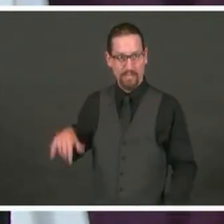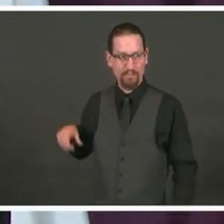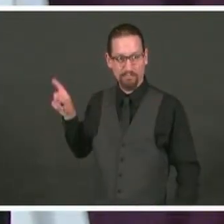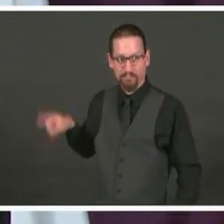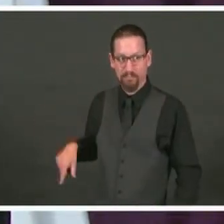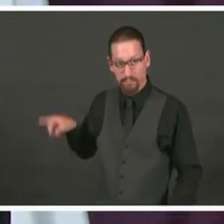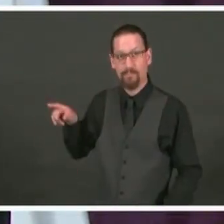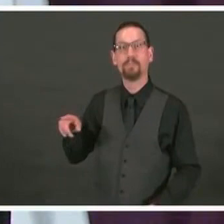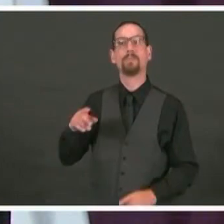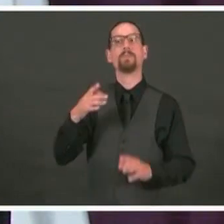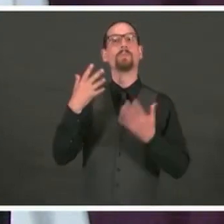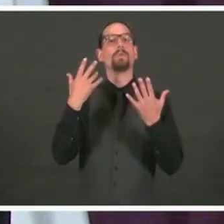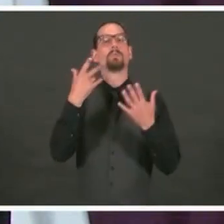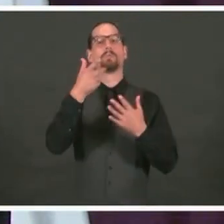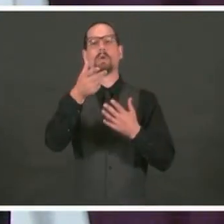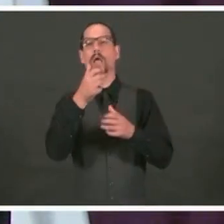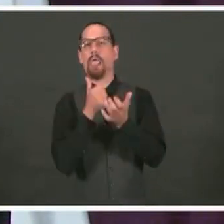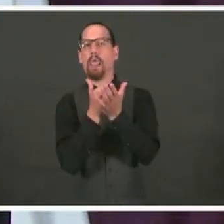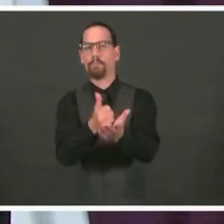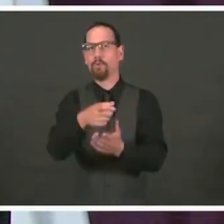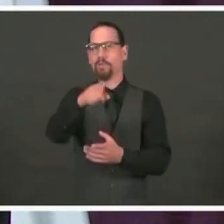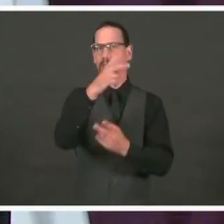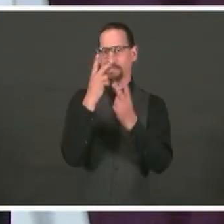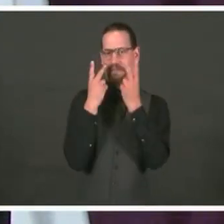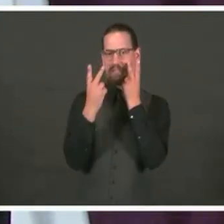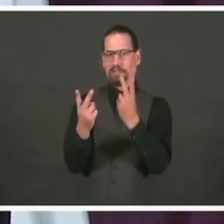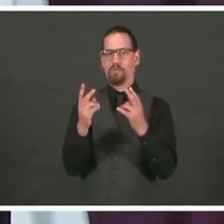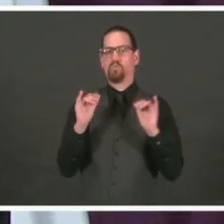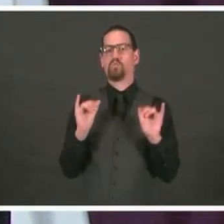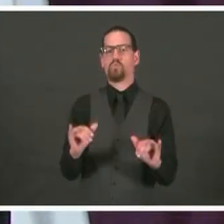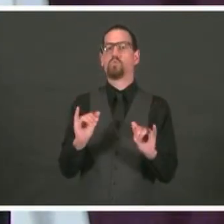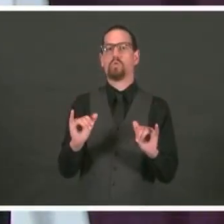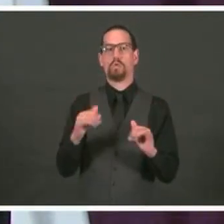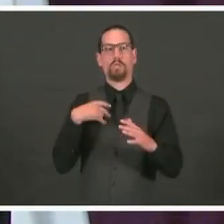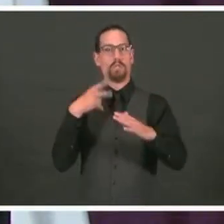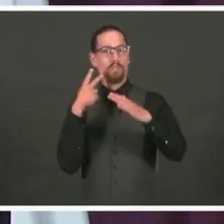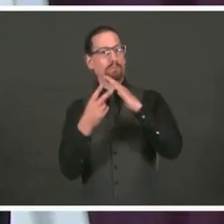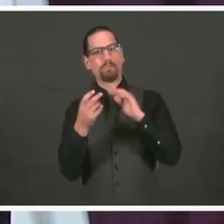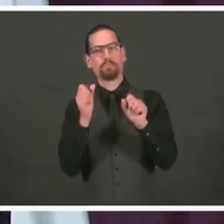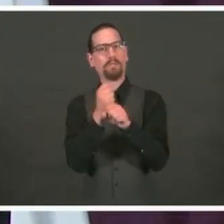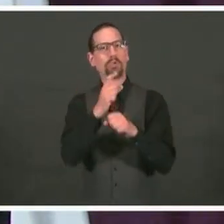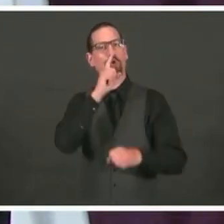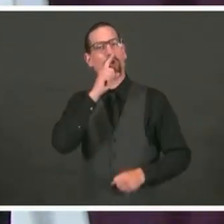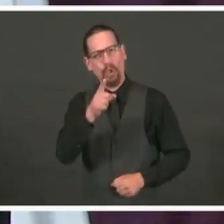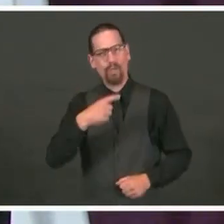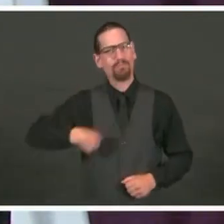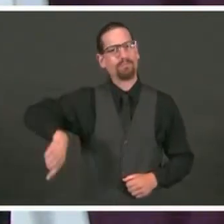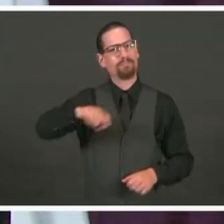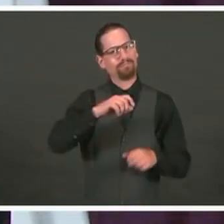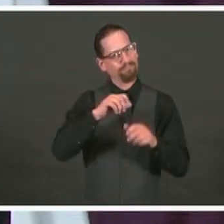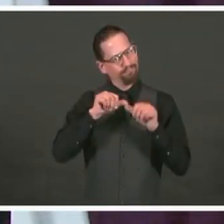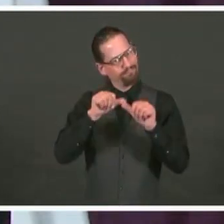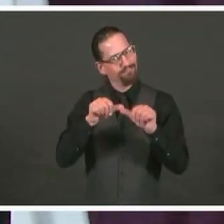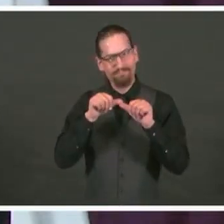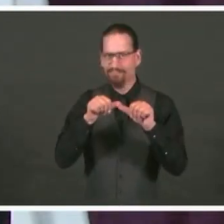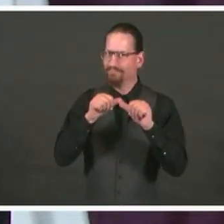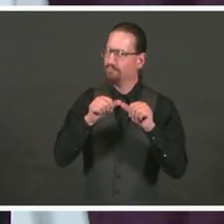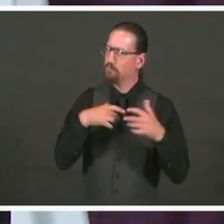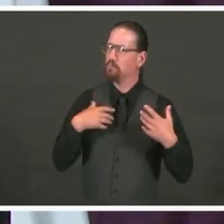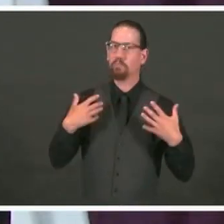of course, behind all of these scenarios and behind the yellow line. But the reality is that it's kind of a